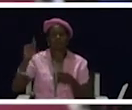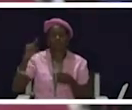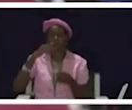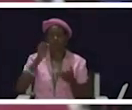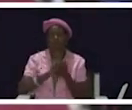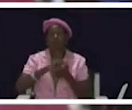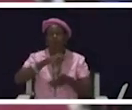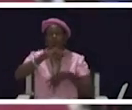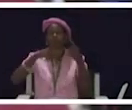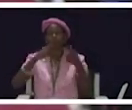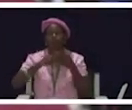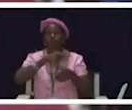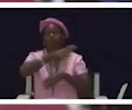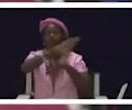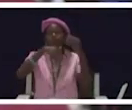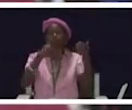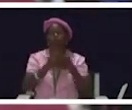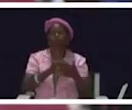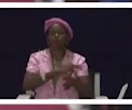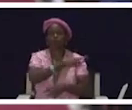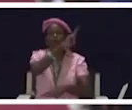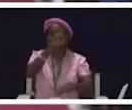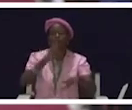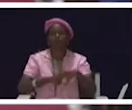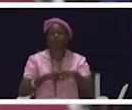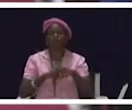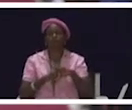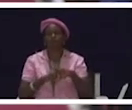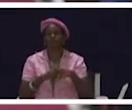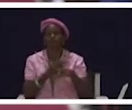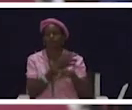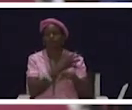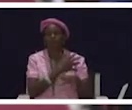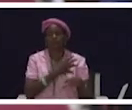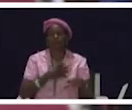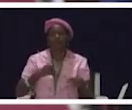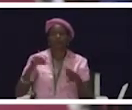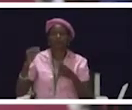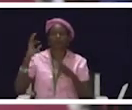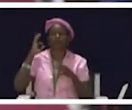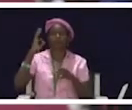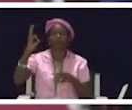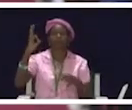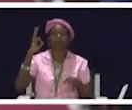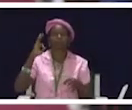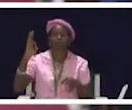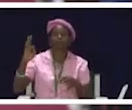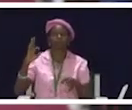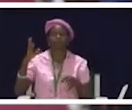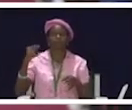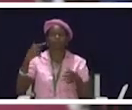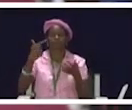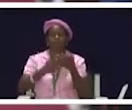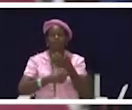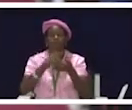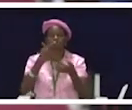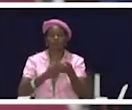to all nations and preach the gospel.